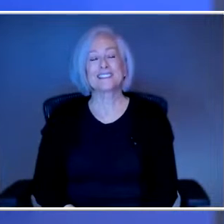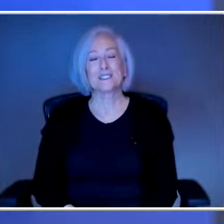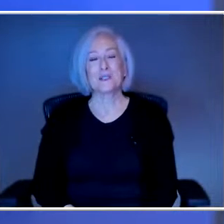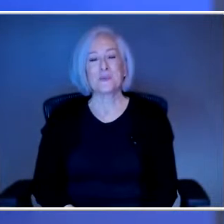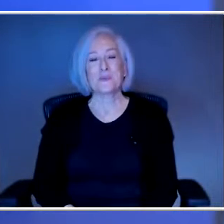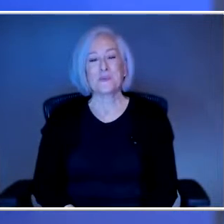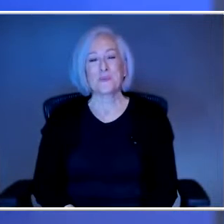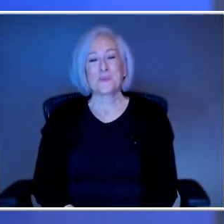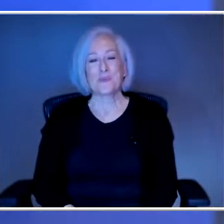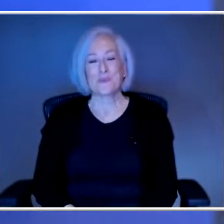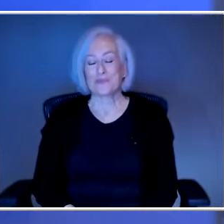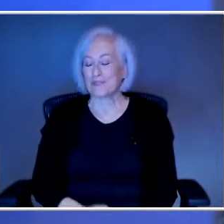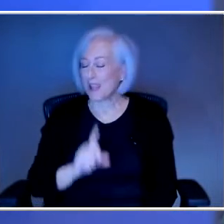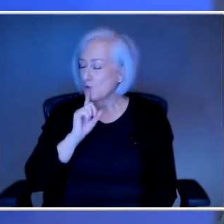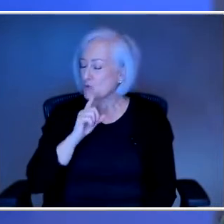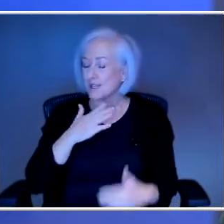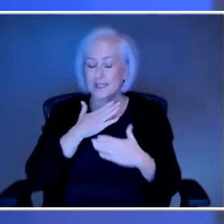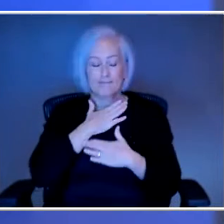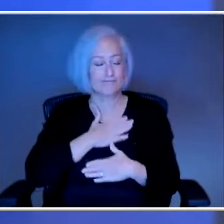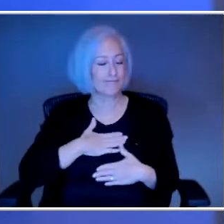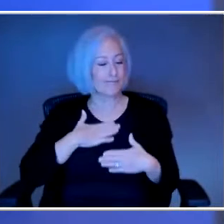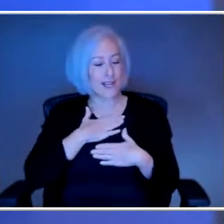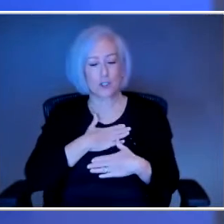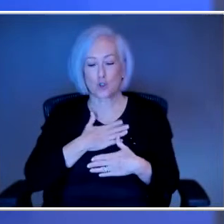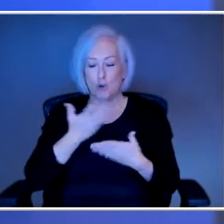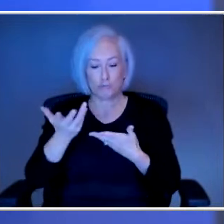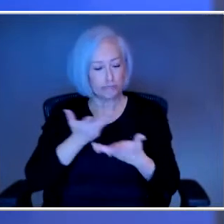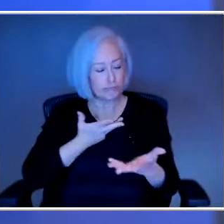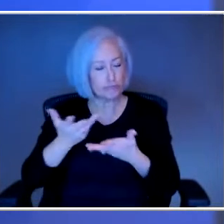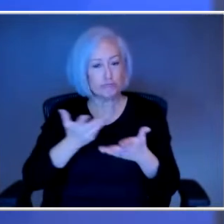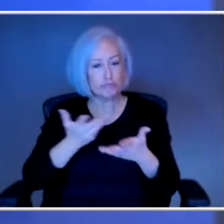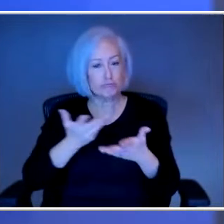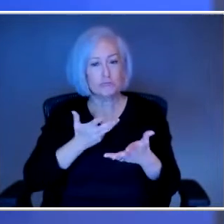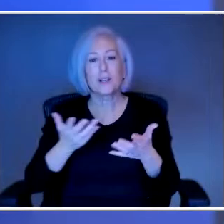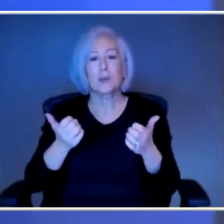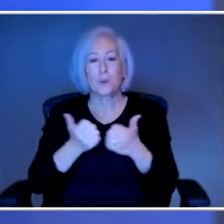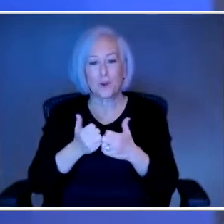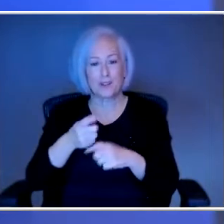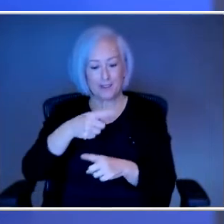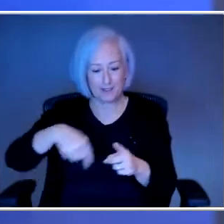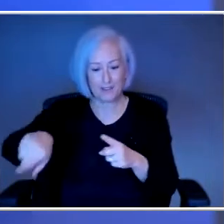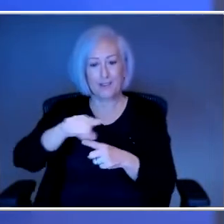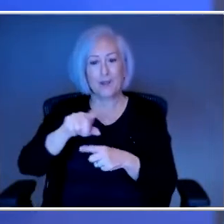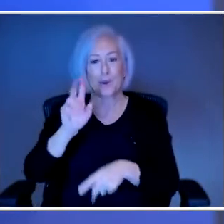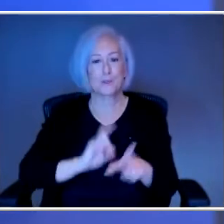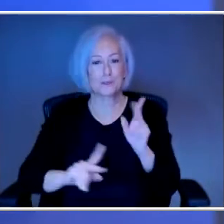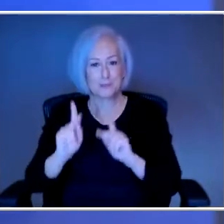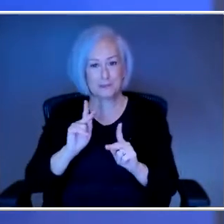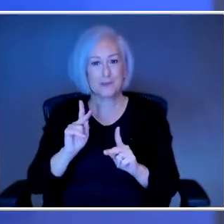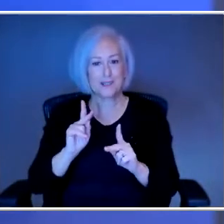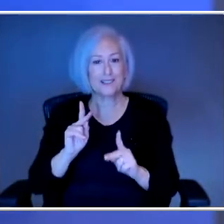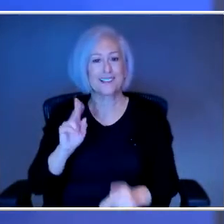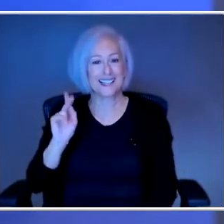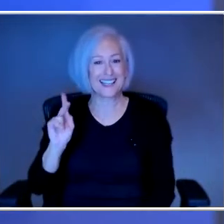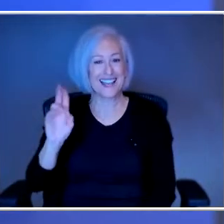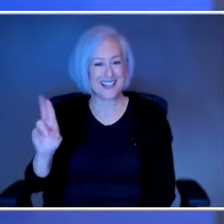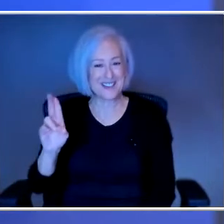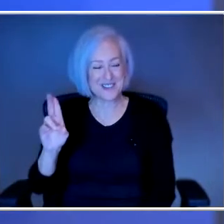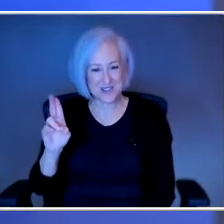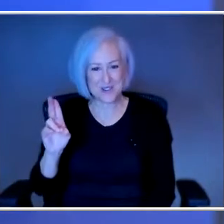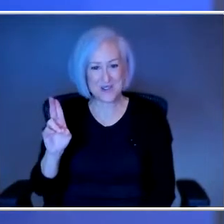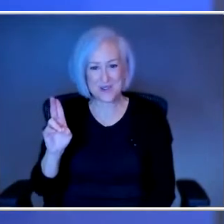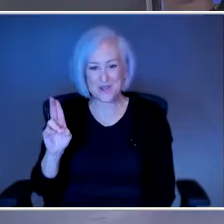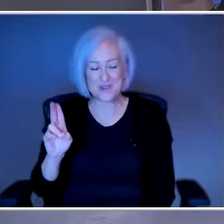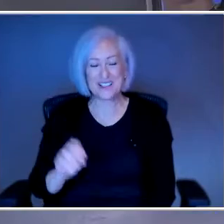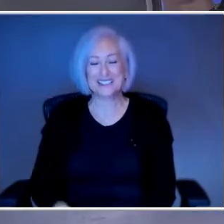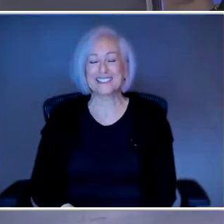I enjoyed my interaction with the university and the doctors all throughout. So